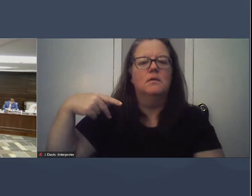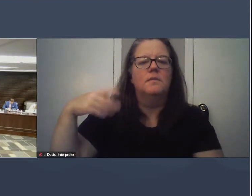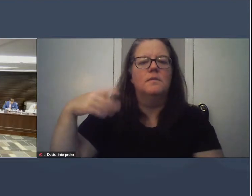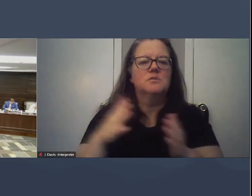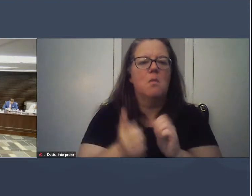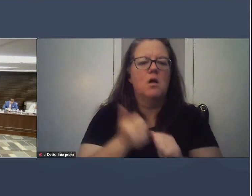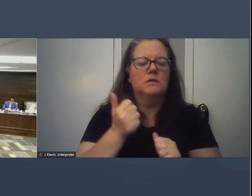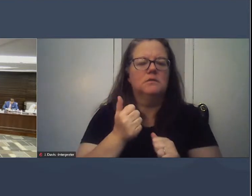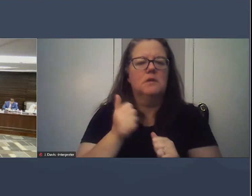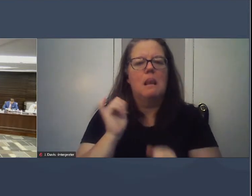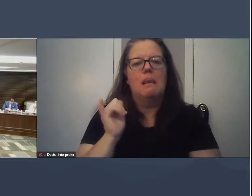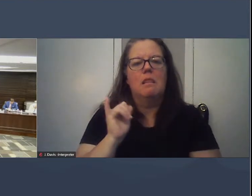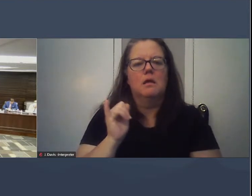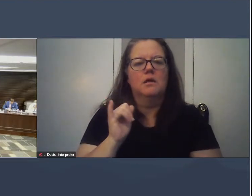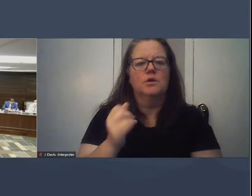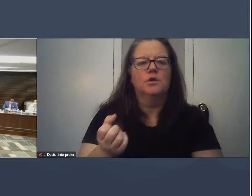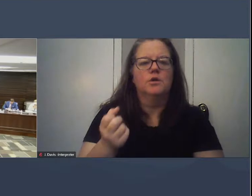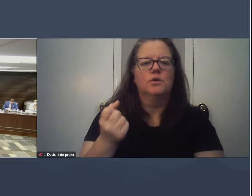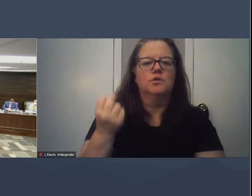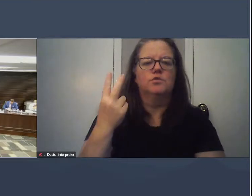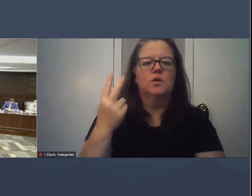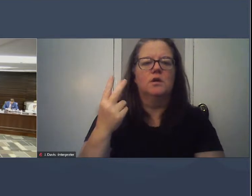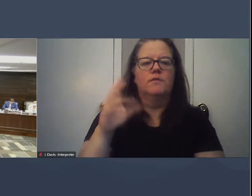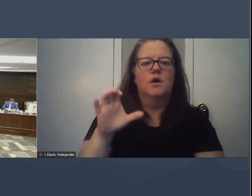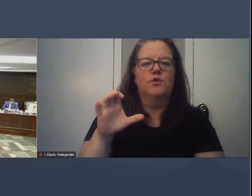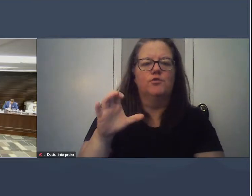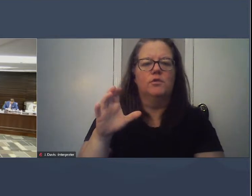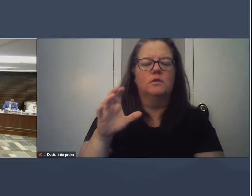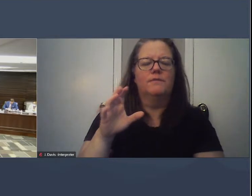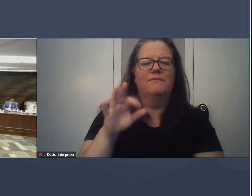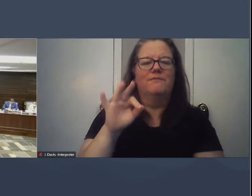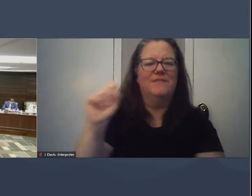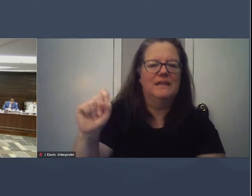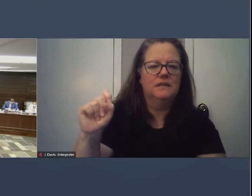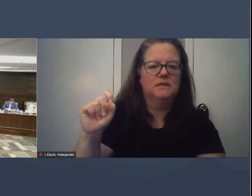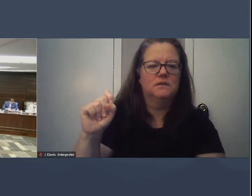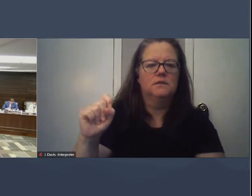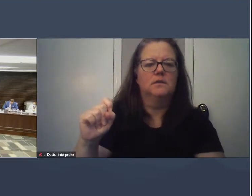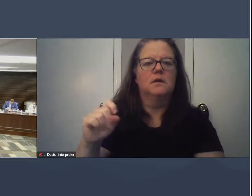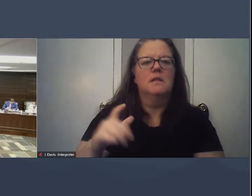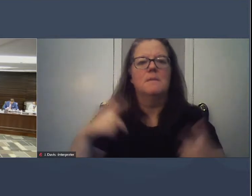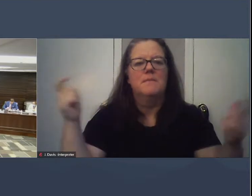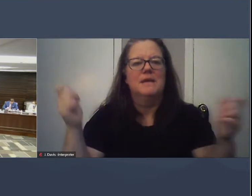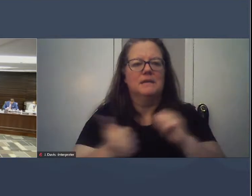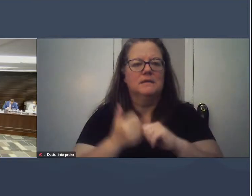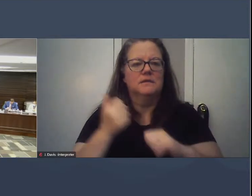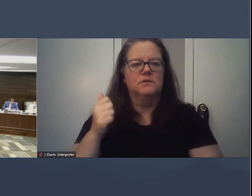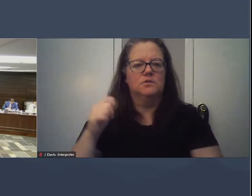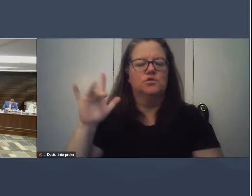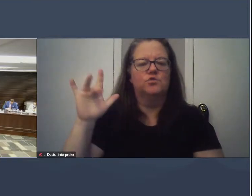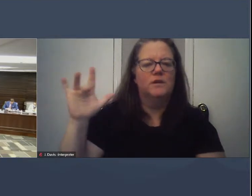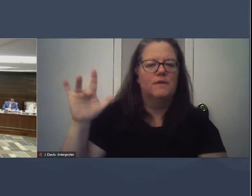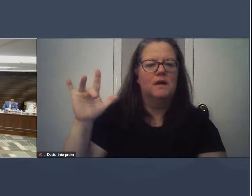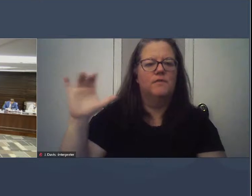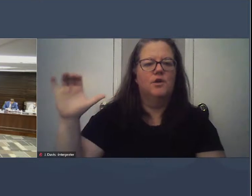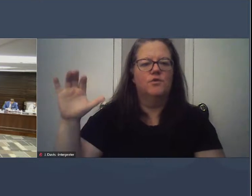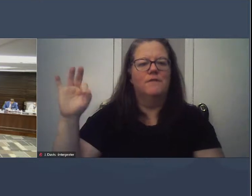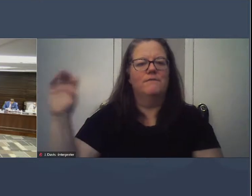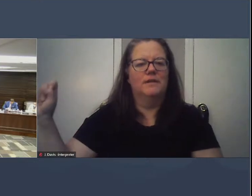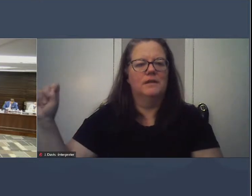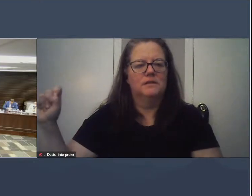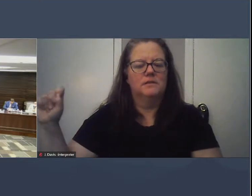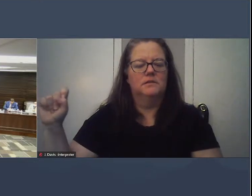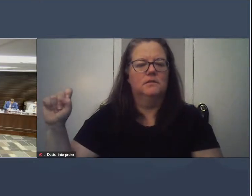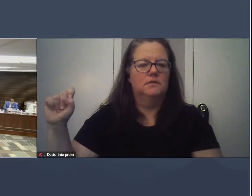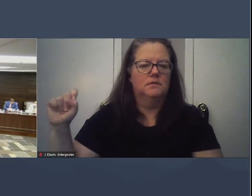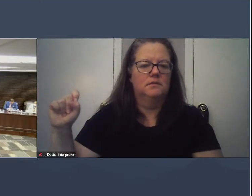be, 1,200 feet, and the largest would be 2,500 feet. I'm just trying to get a perspective for how big depends these on zones hydrology. are. Okay.